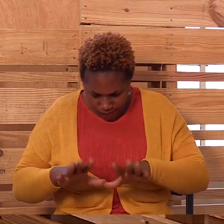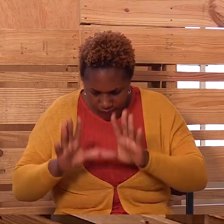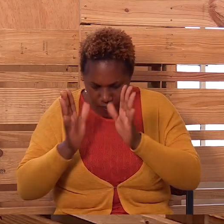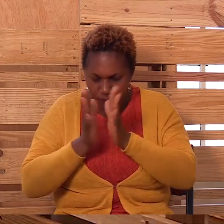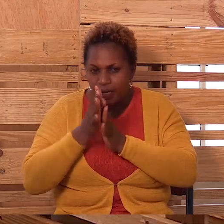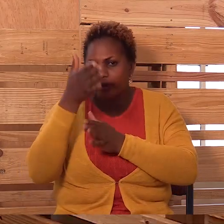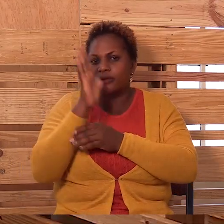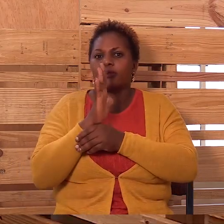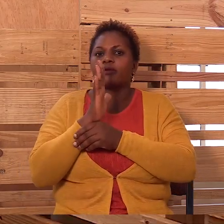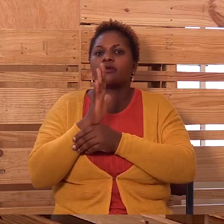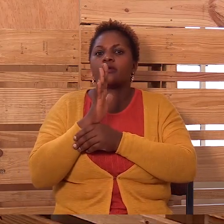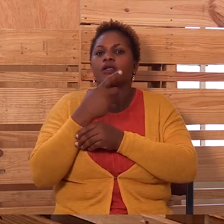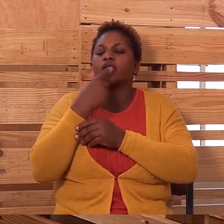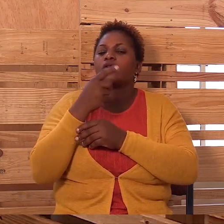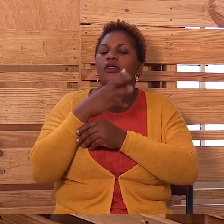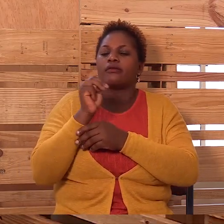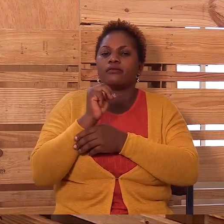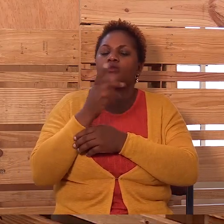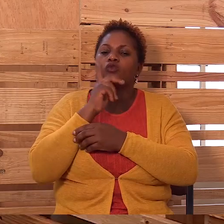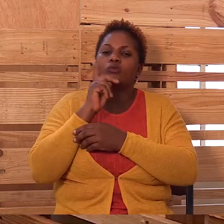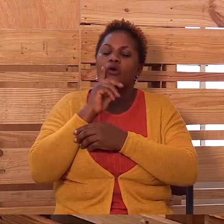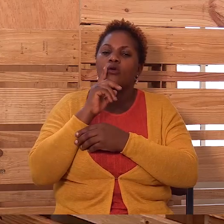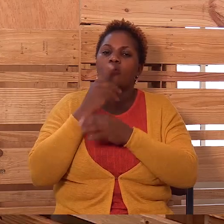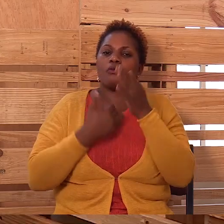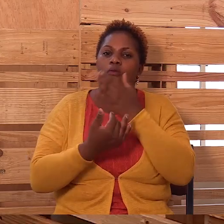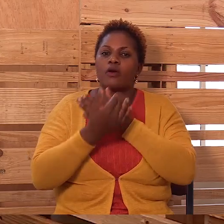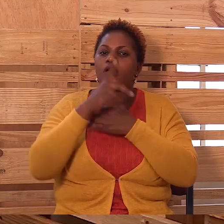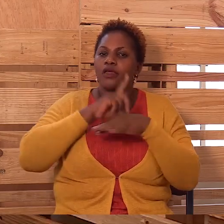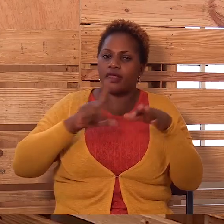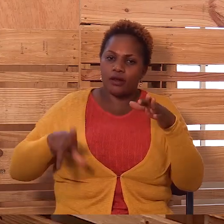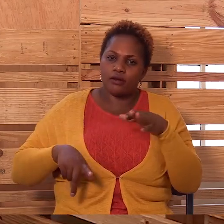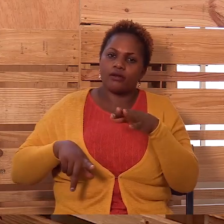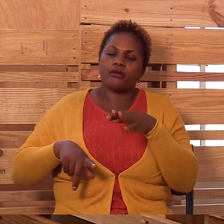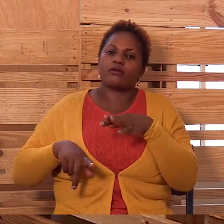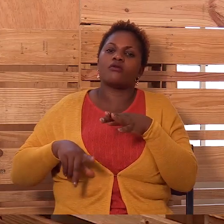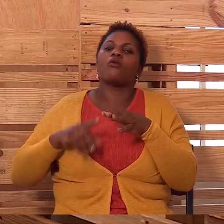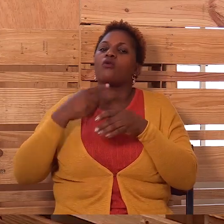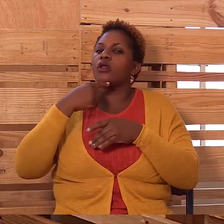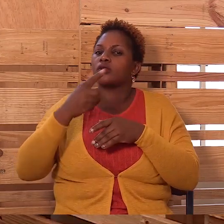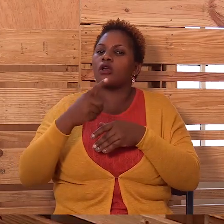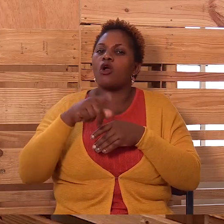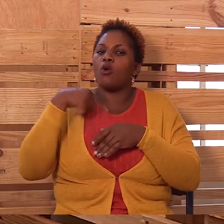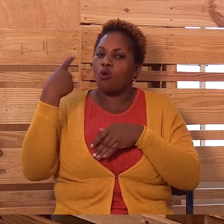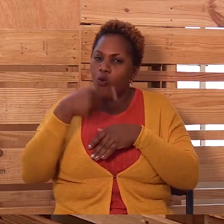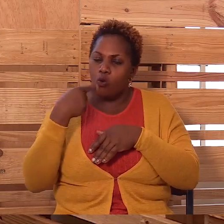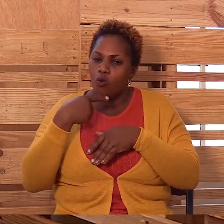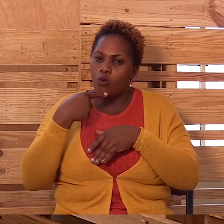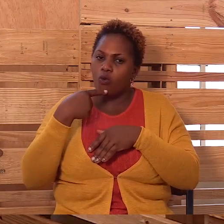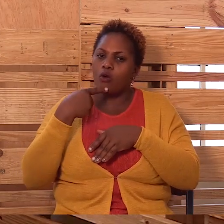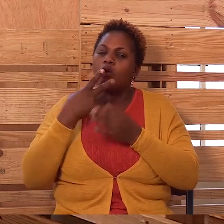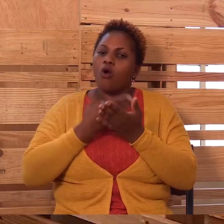his face, he prayed to God. And then he told them, "Tomorrow morning, the Lord is going to determine